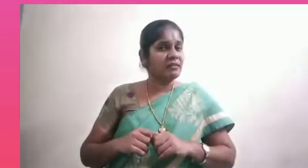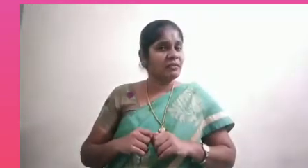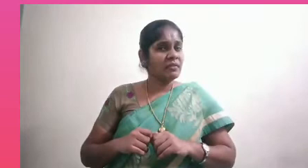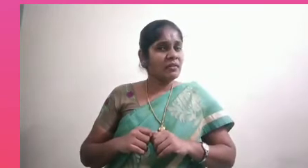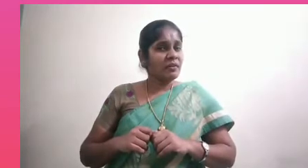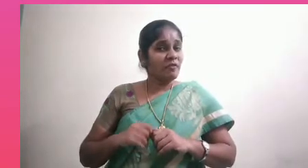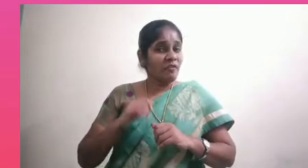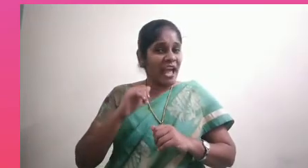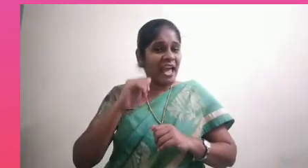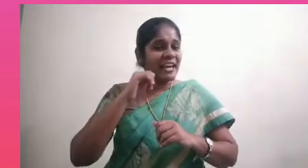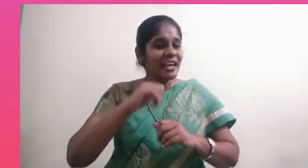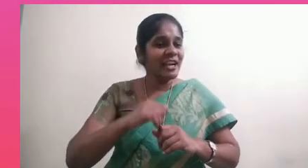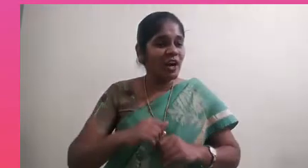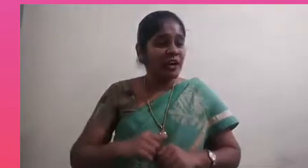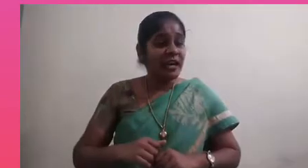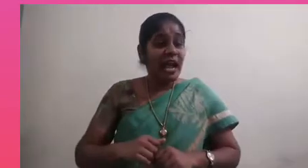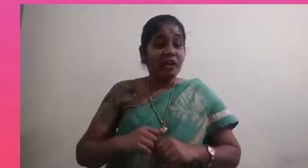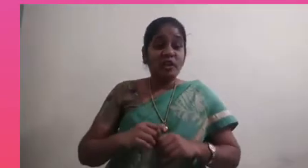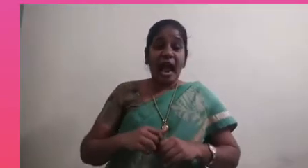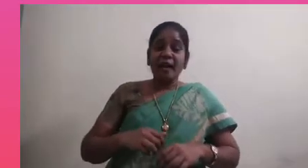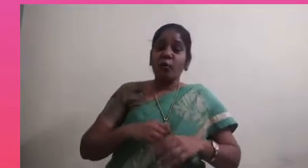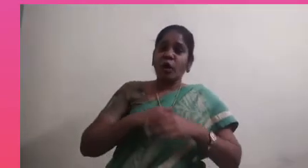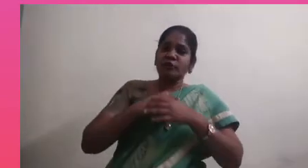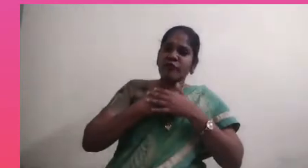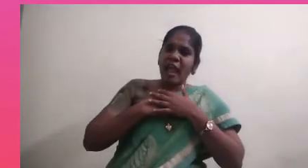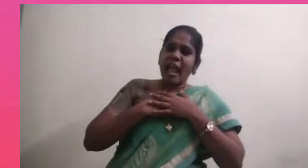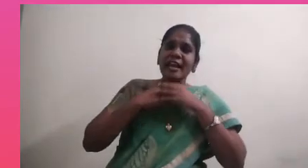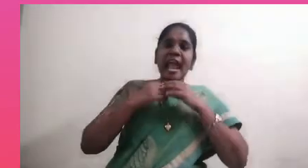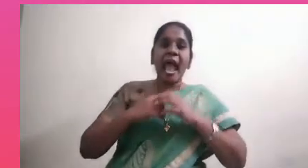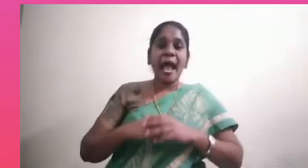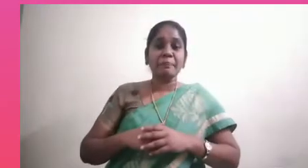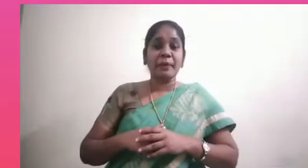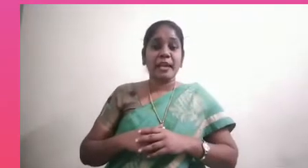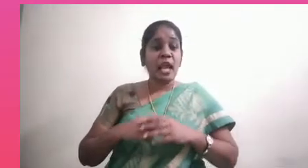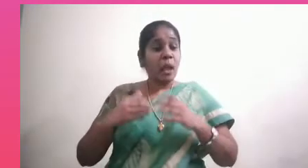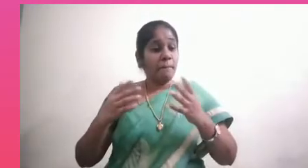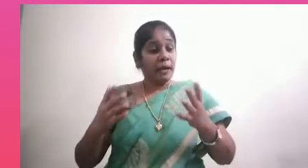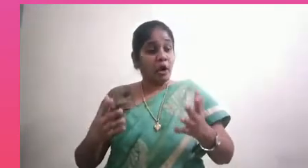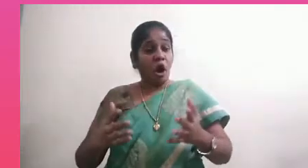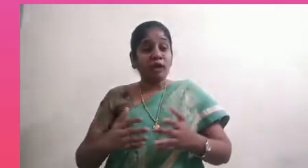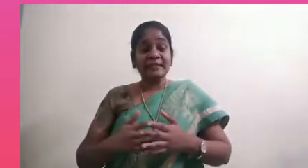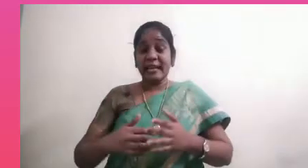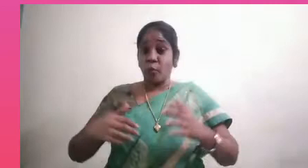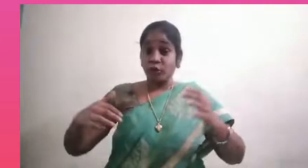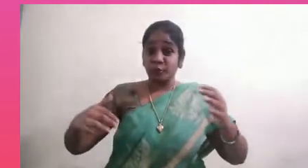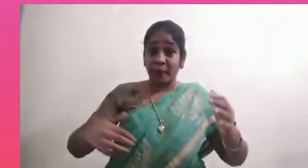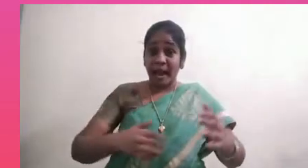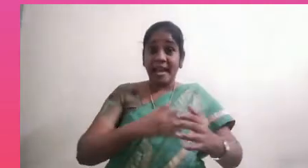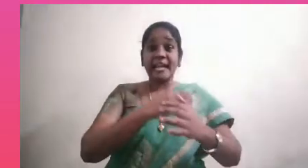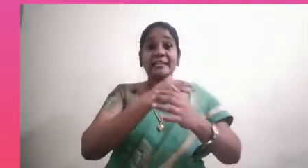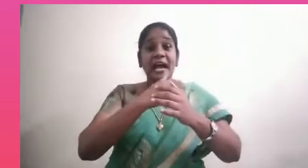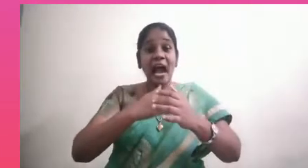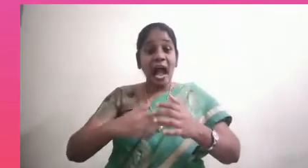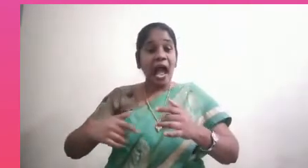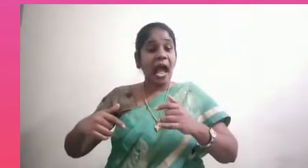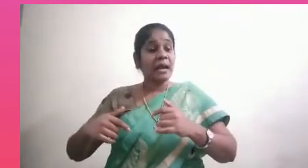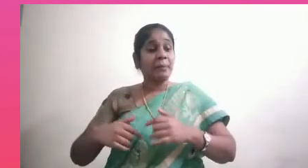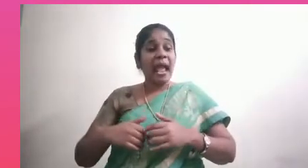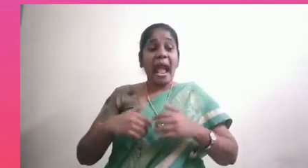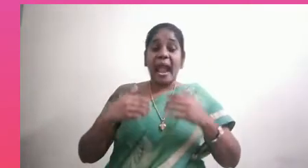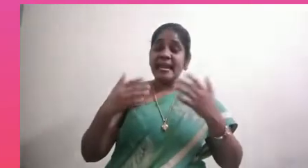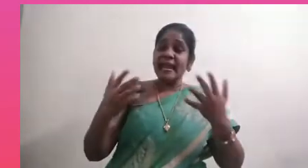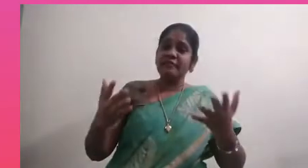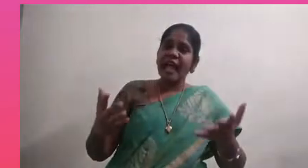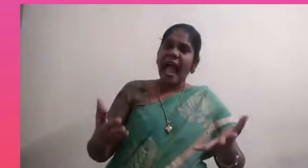children? Very good. Jack was very happy because he was playing the